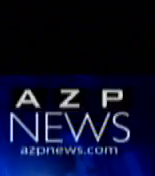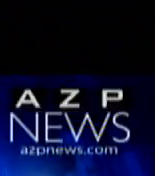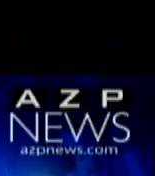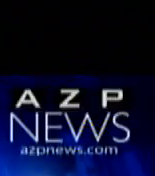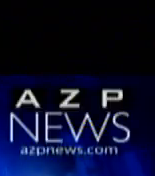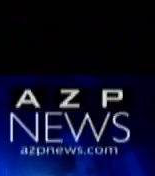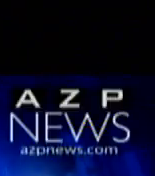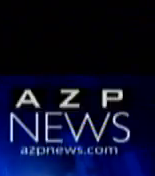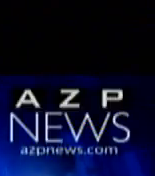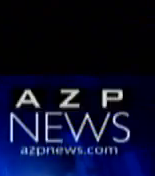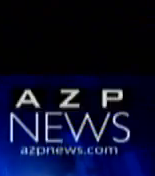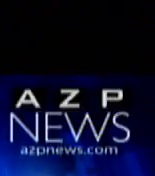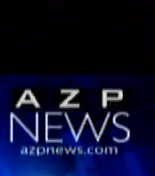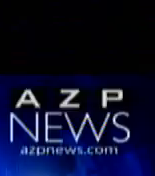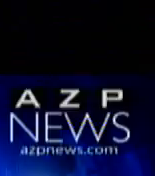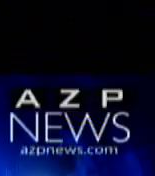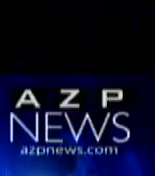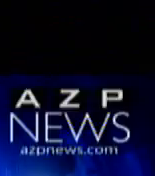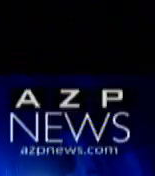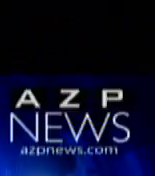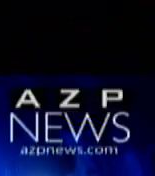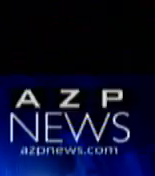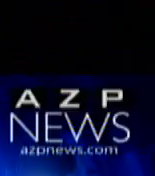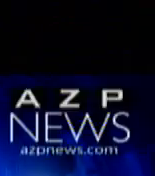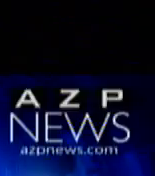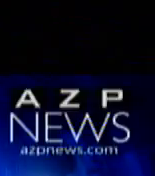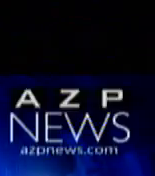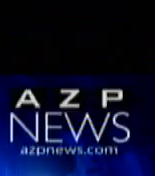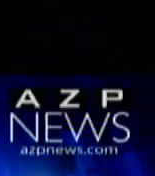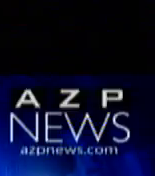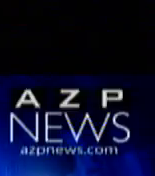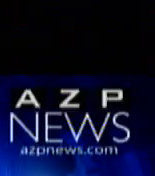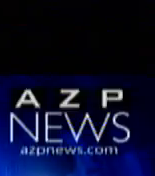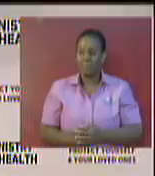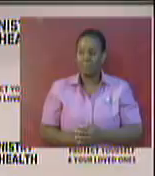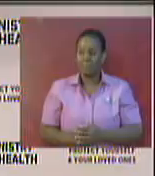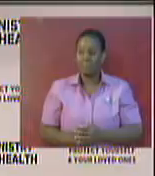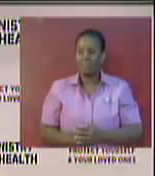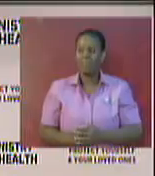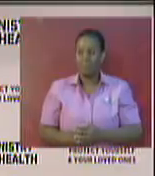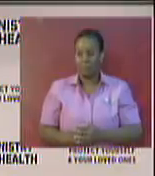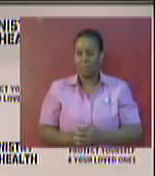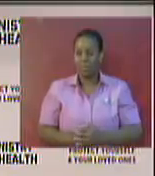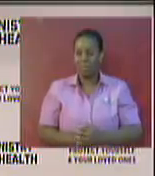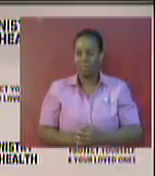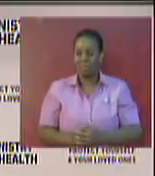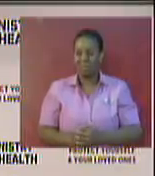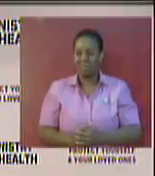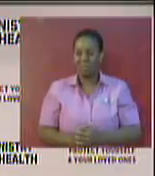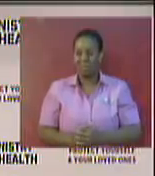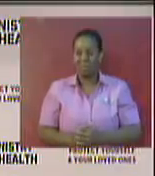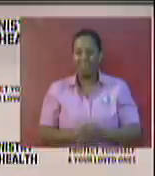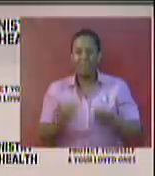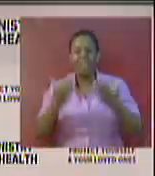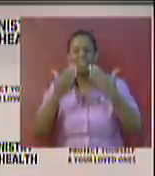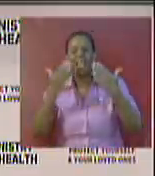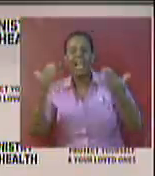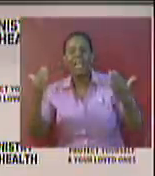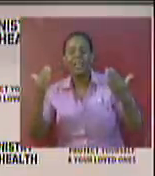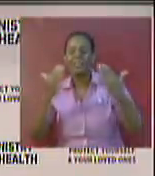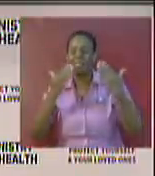put a system in place for that, and how is that going to work? Thank you. Okay. Yeah, thanks, Brian. So the